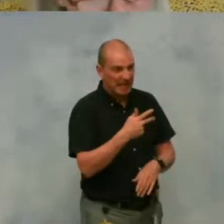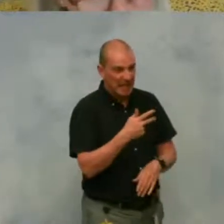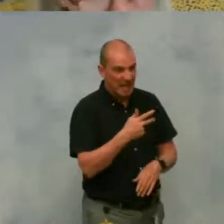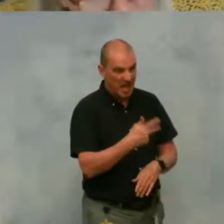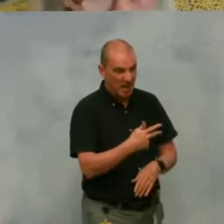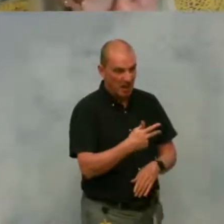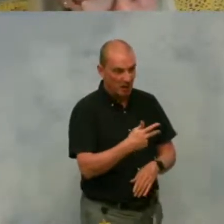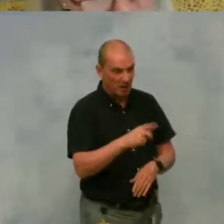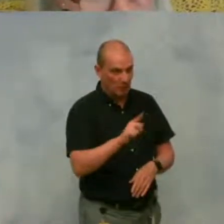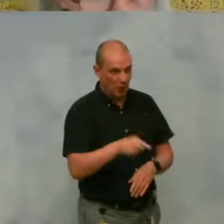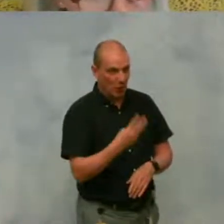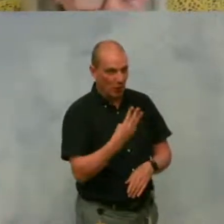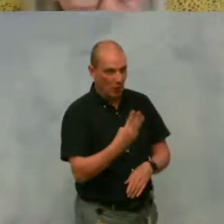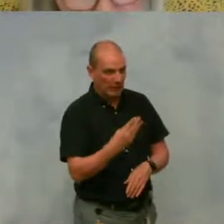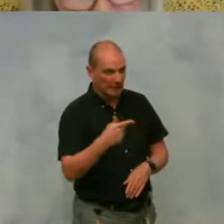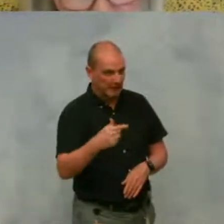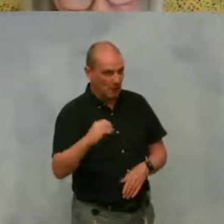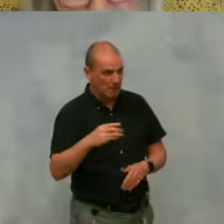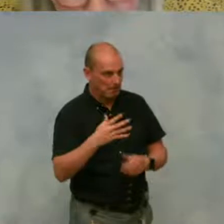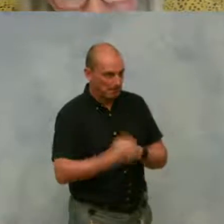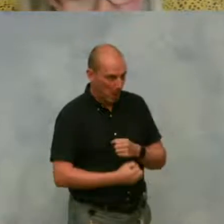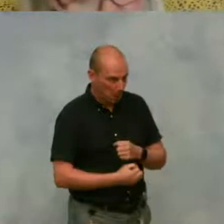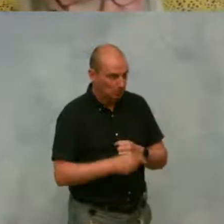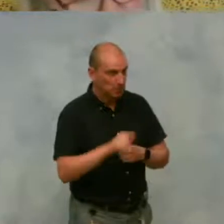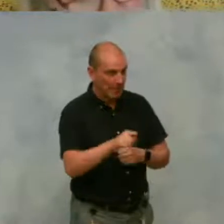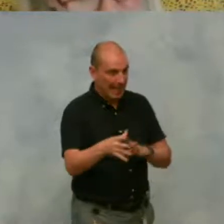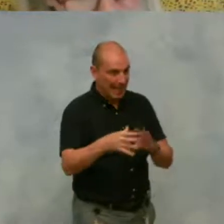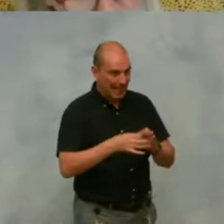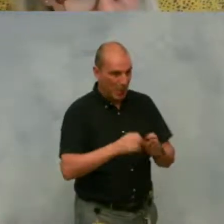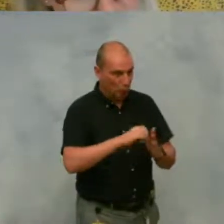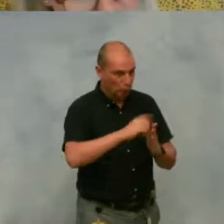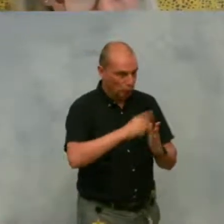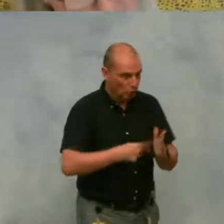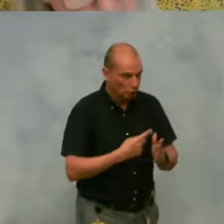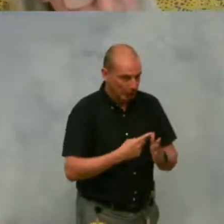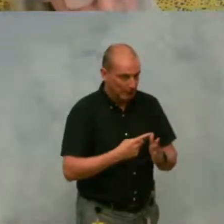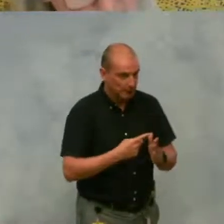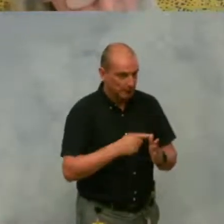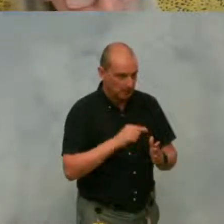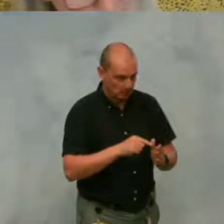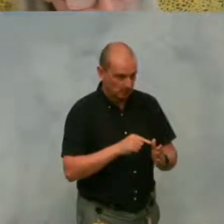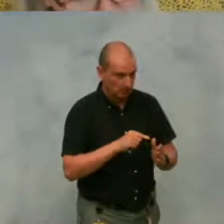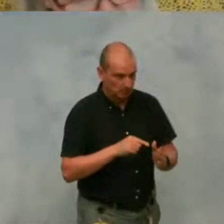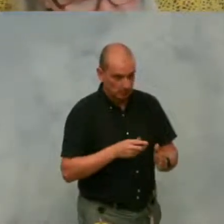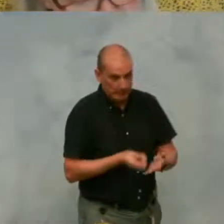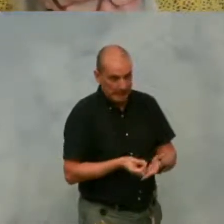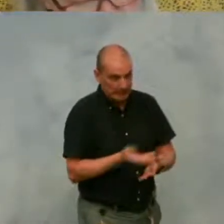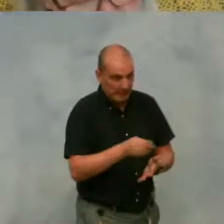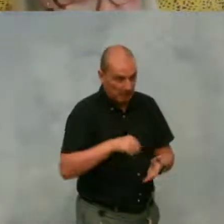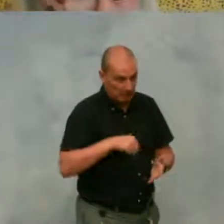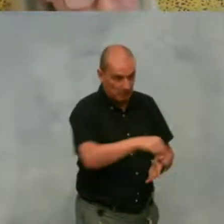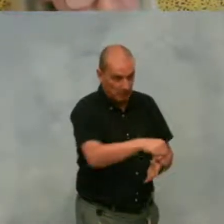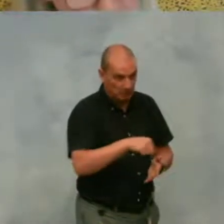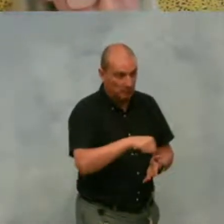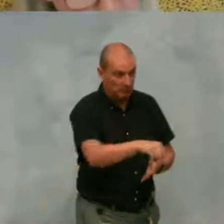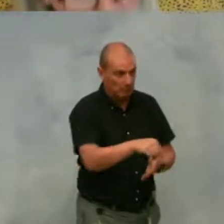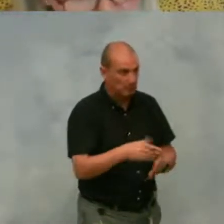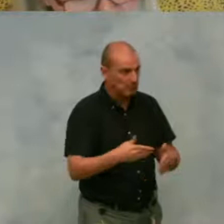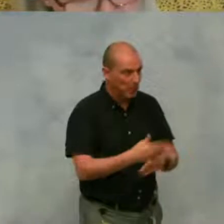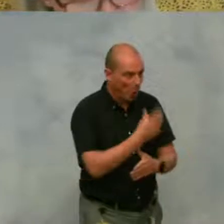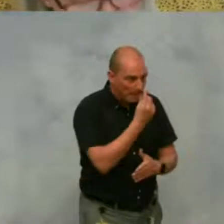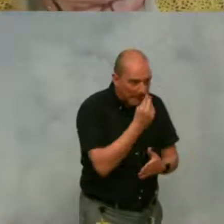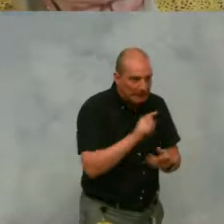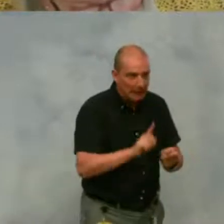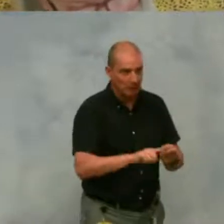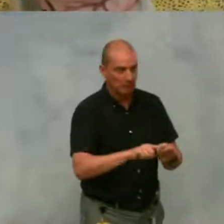£873,000 and are in relation to projects that will spend into the new financial year, including employability projects, funds for the